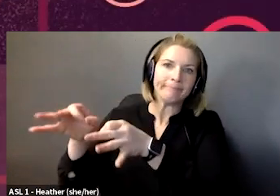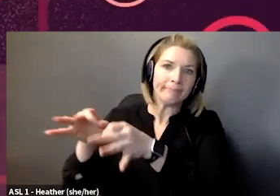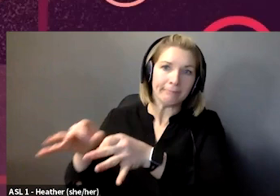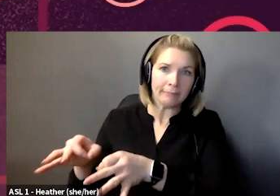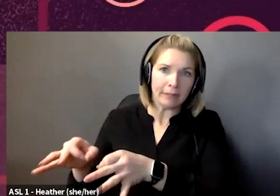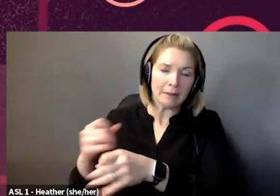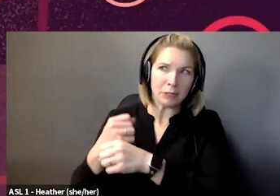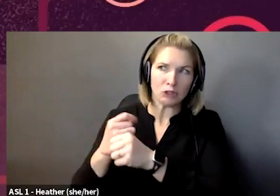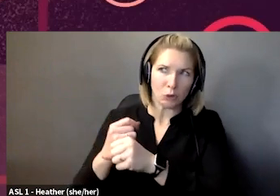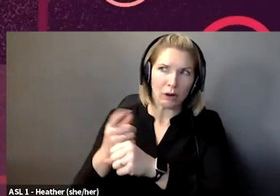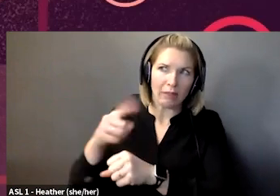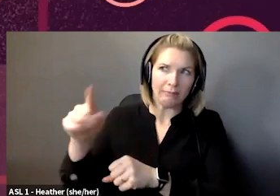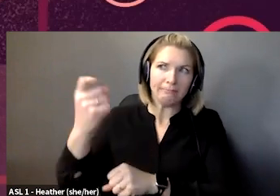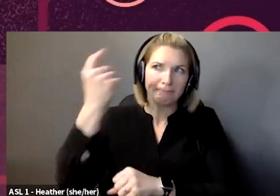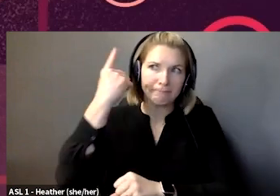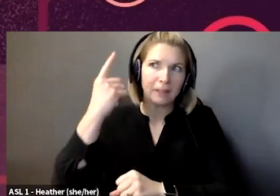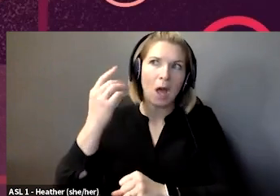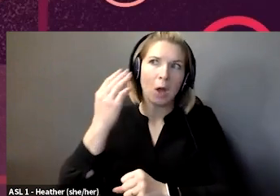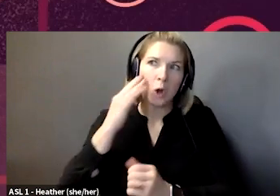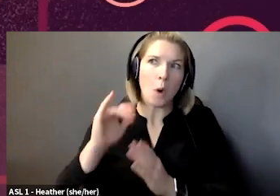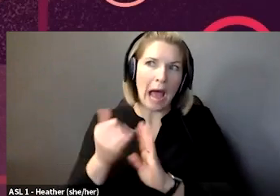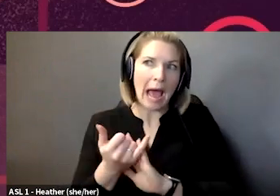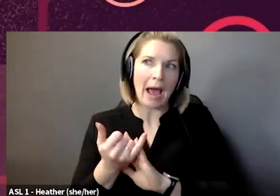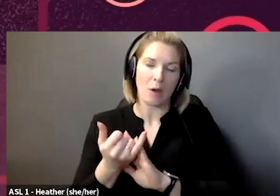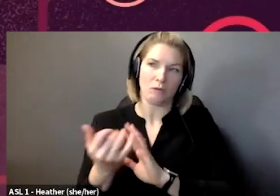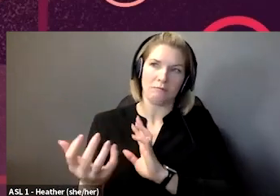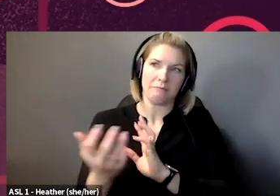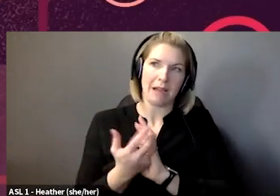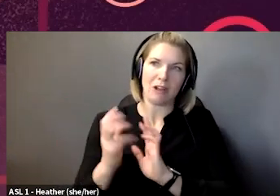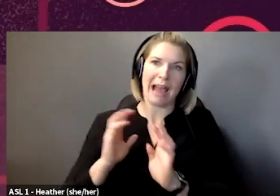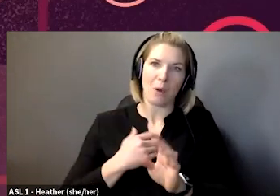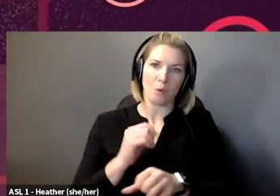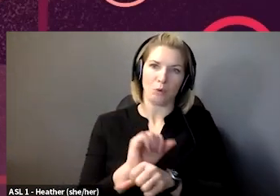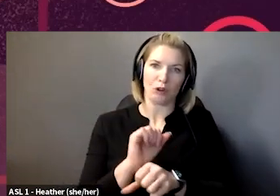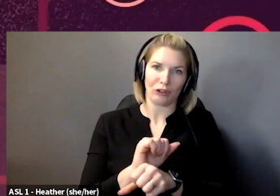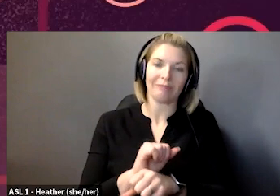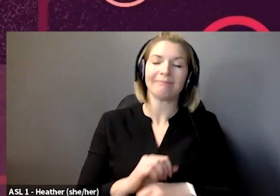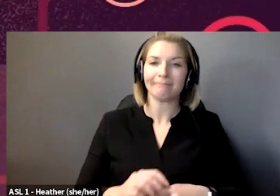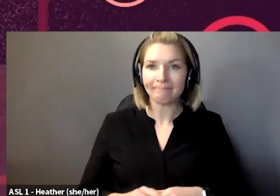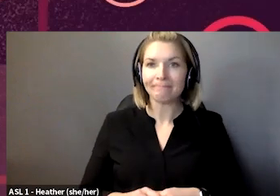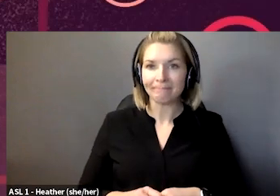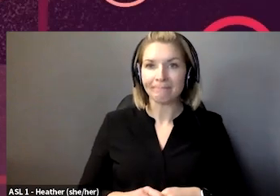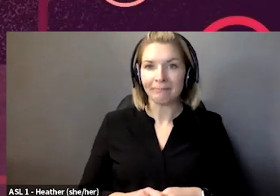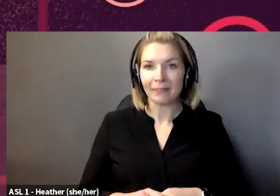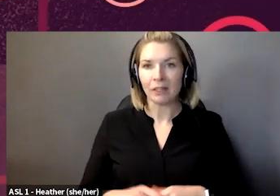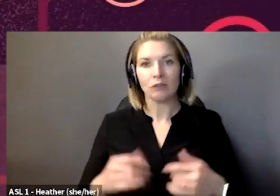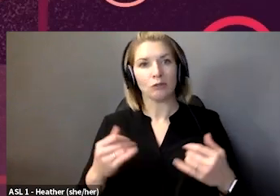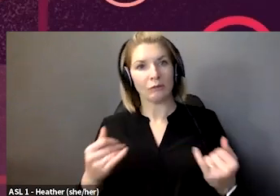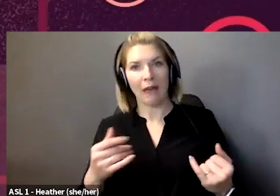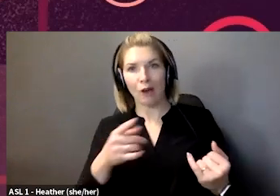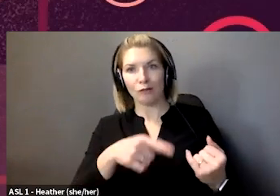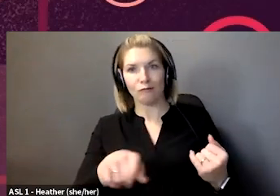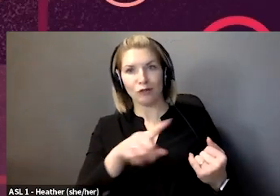want to realize how these strategies can fit within the work environment. So if you're on this call and if you're an